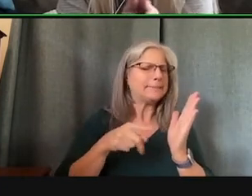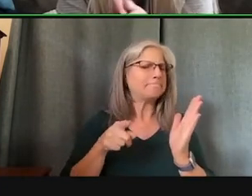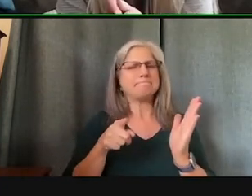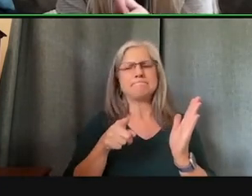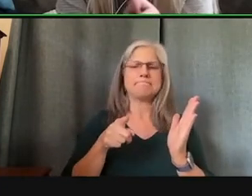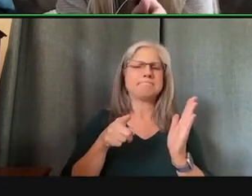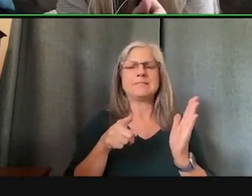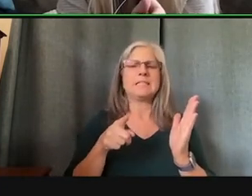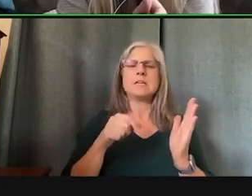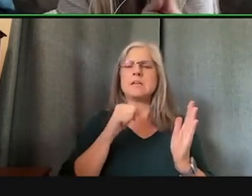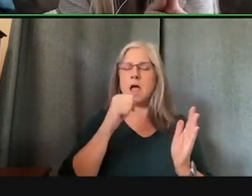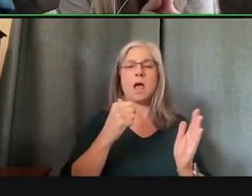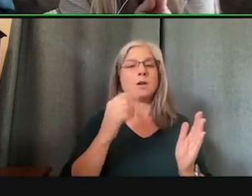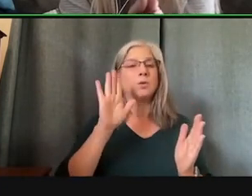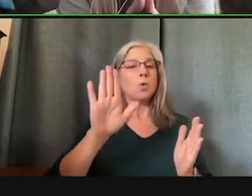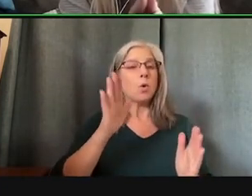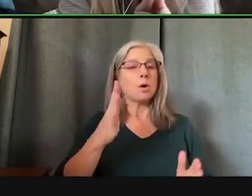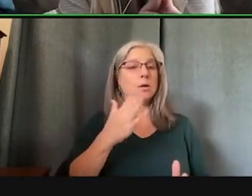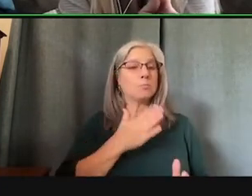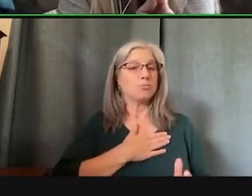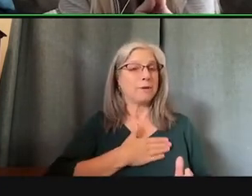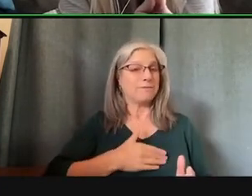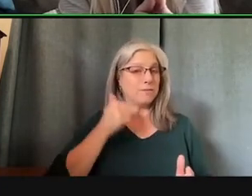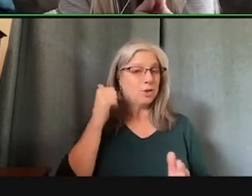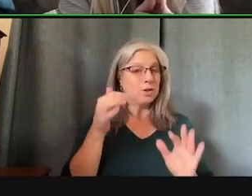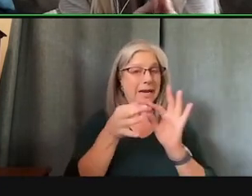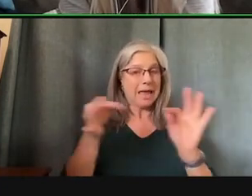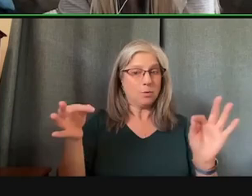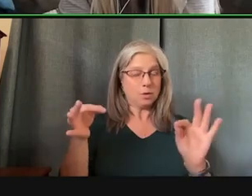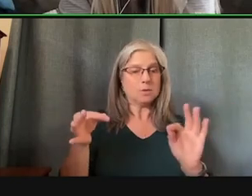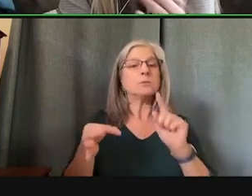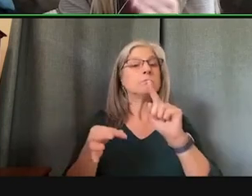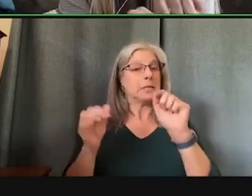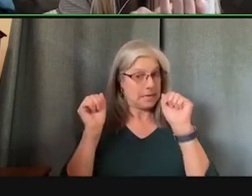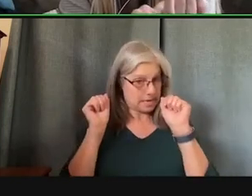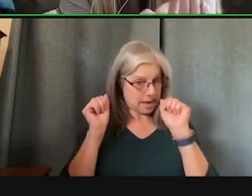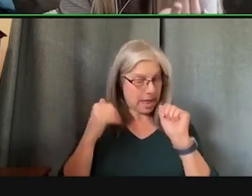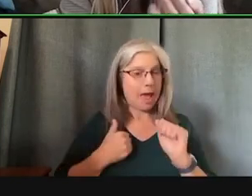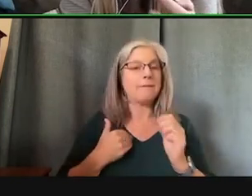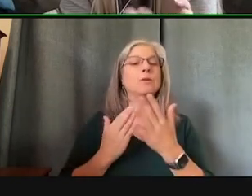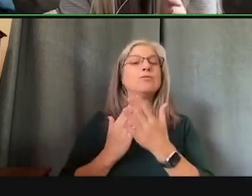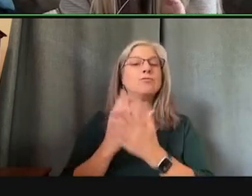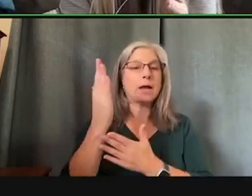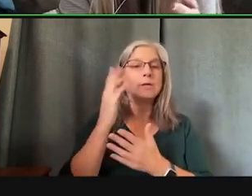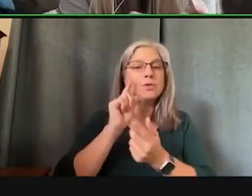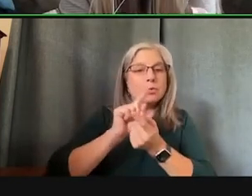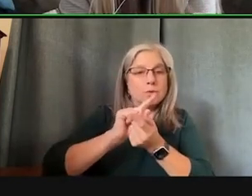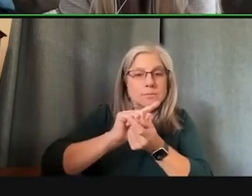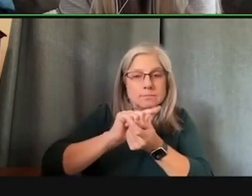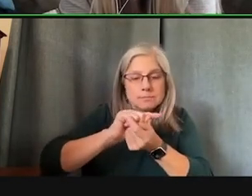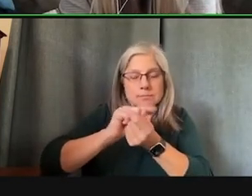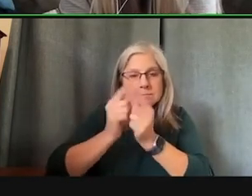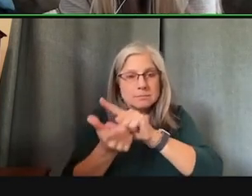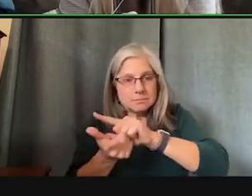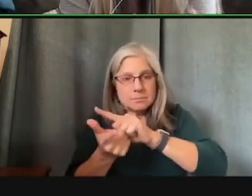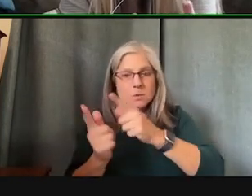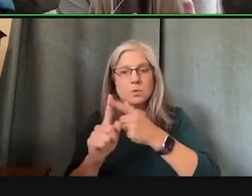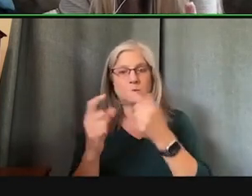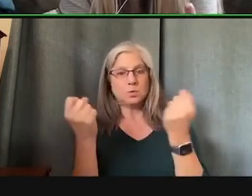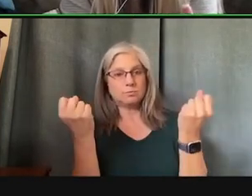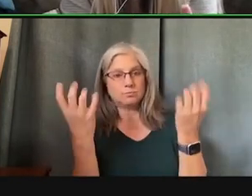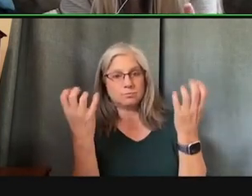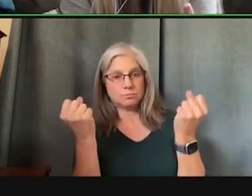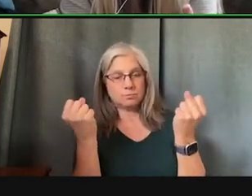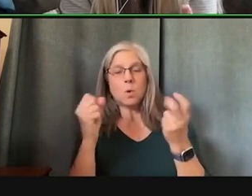your preferred language to read in, you can have it transliterated into ASL or